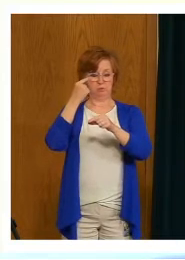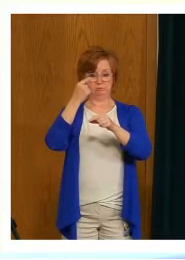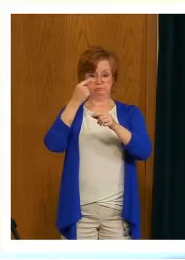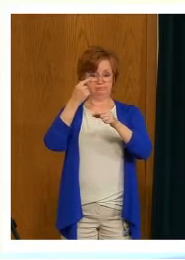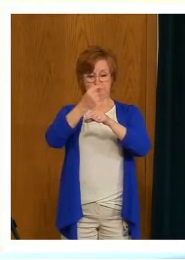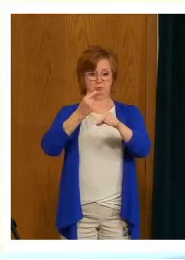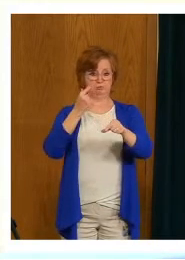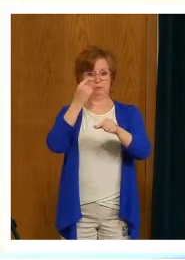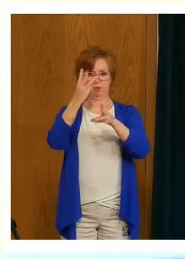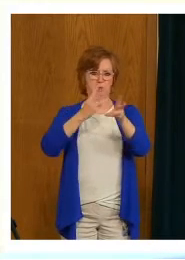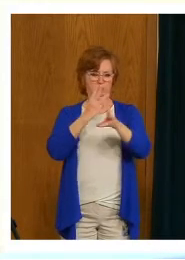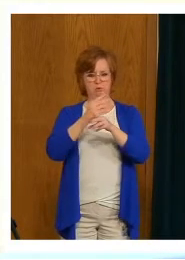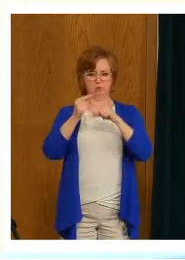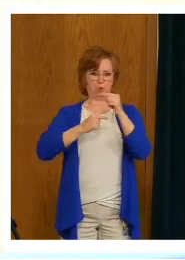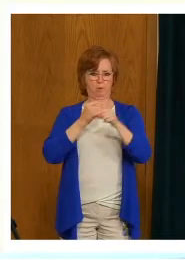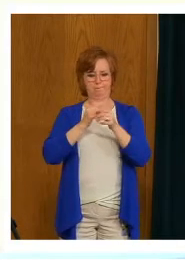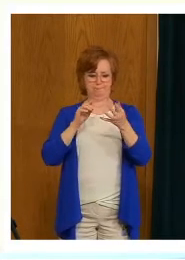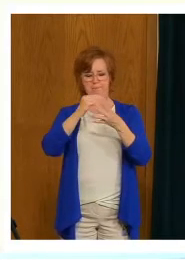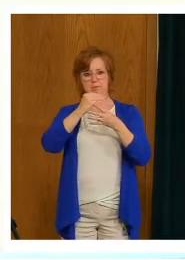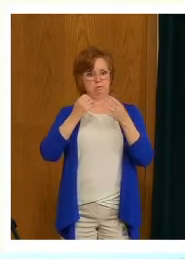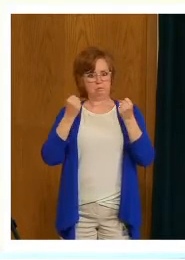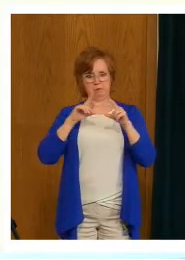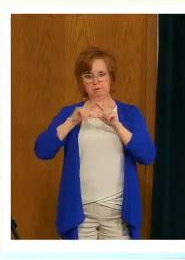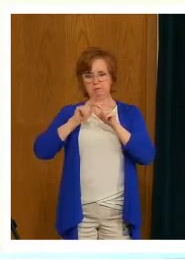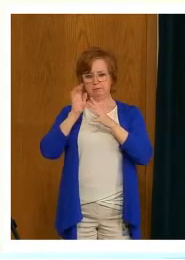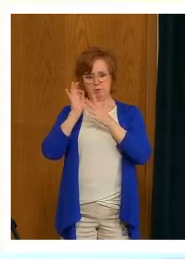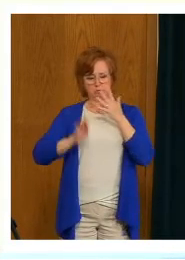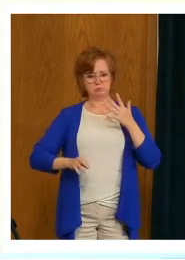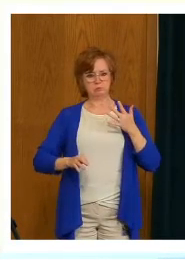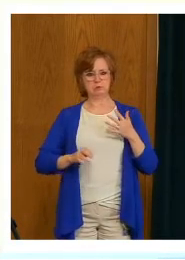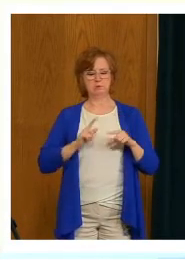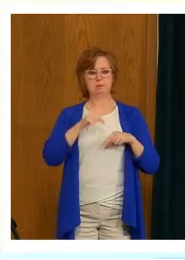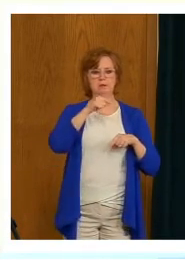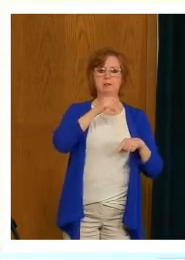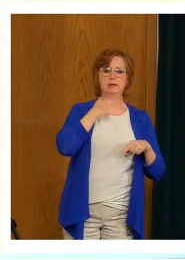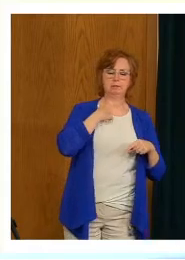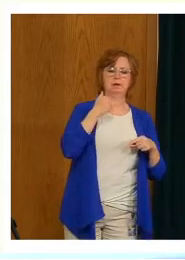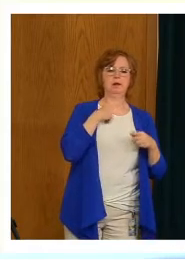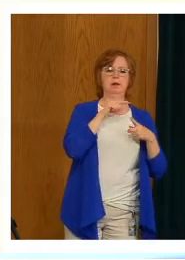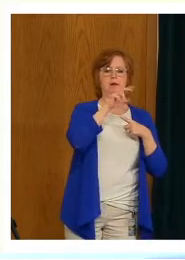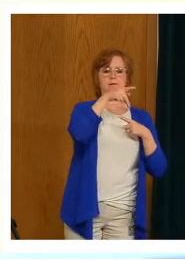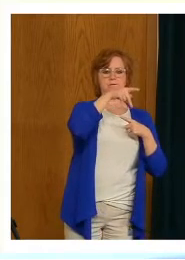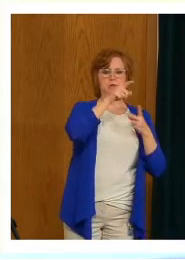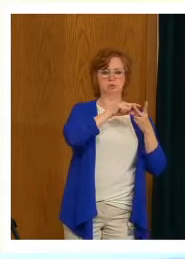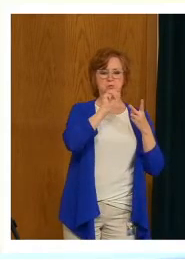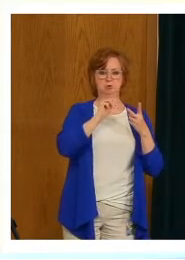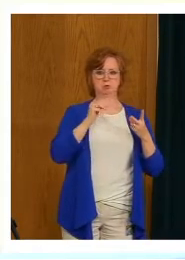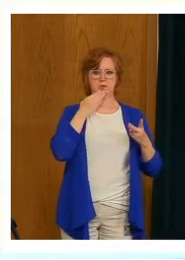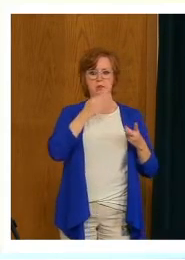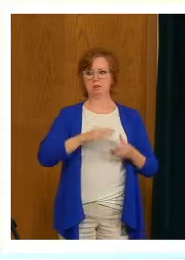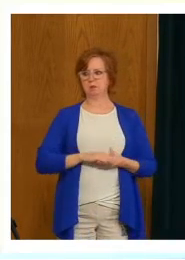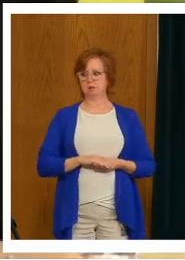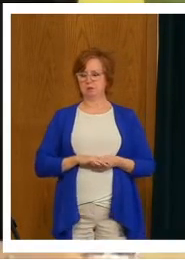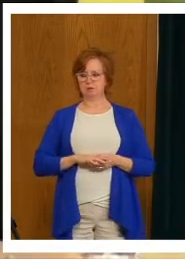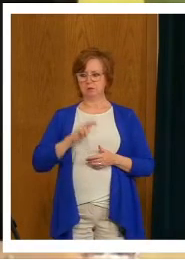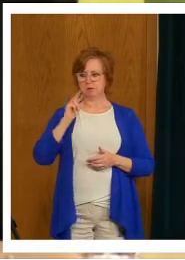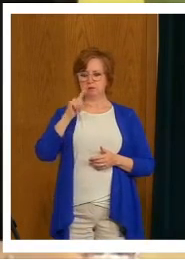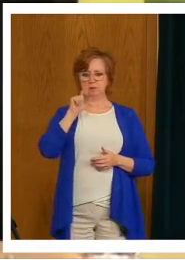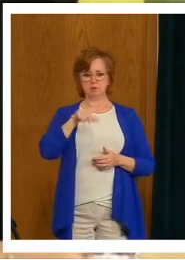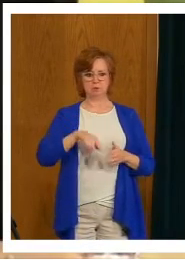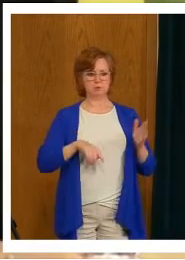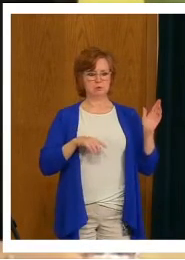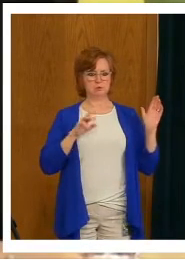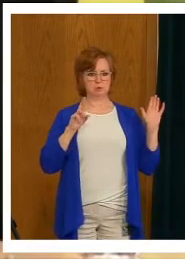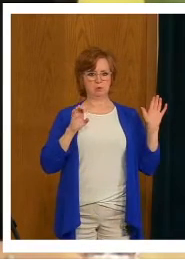But in our case, the bulk of first and second doses will be Pfizer and Moderna. Thank you. Do you have a follow-up,